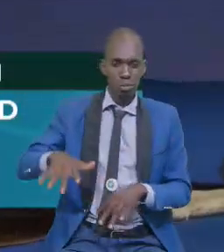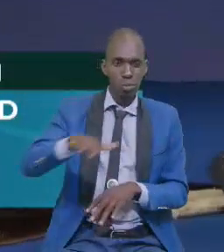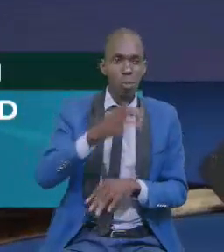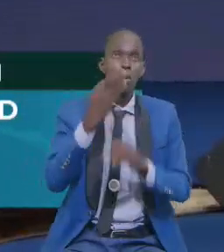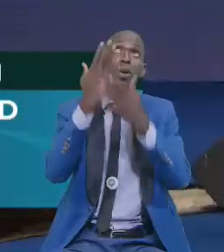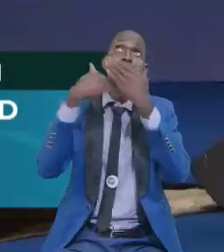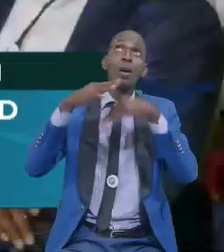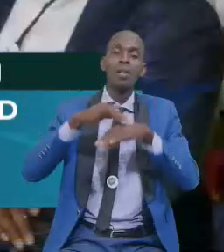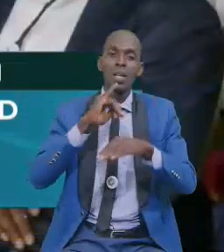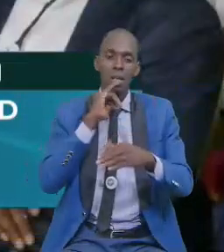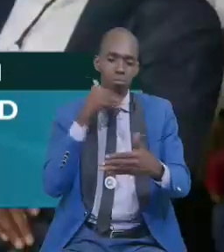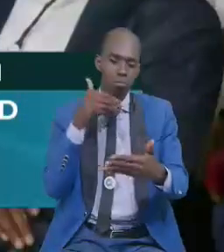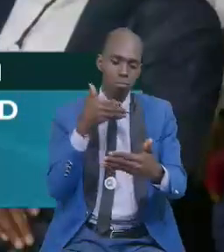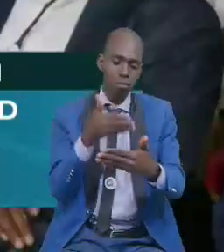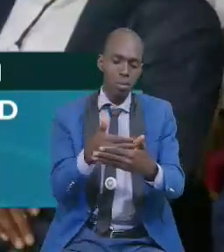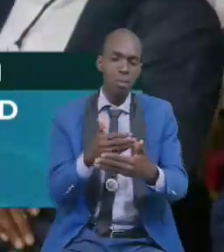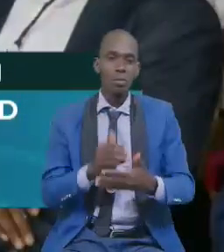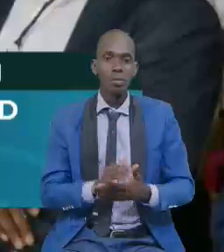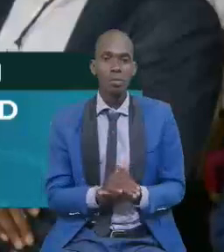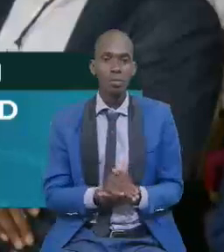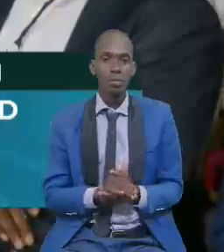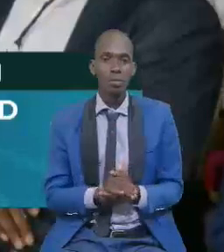is at hand.